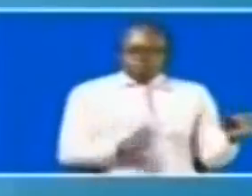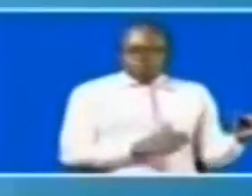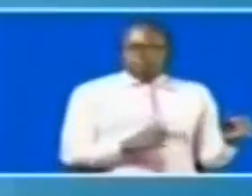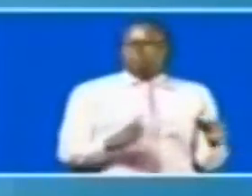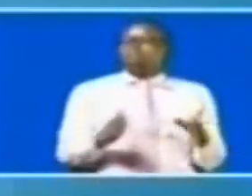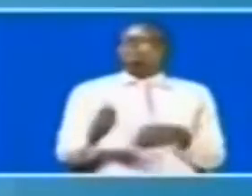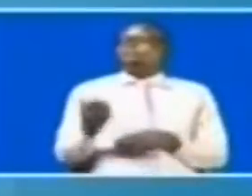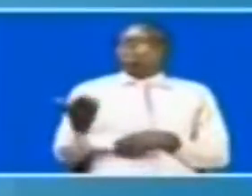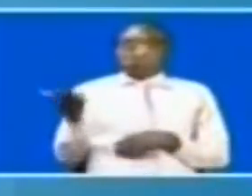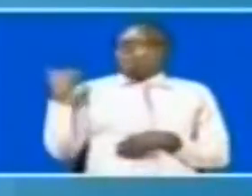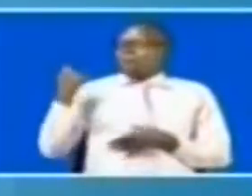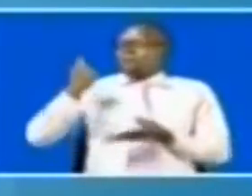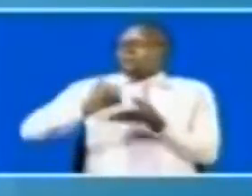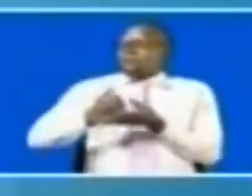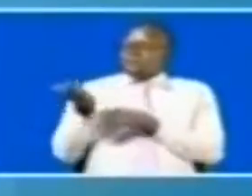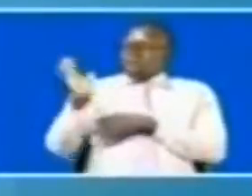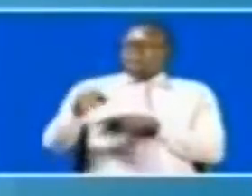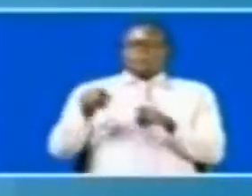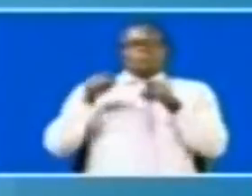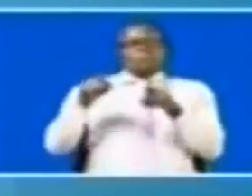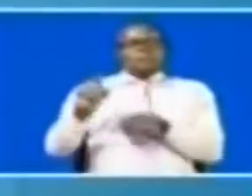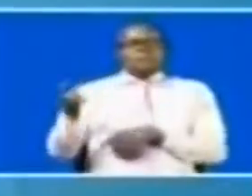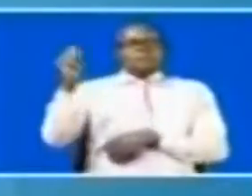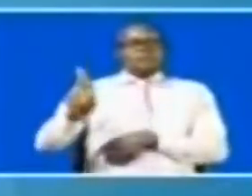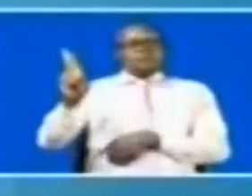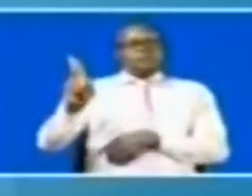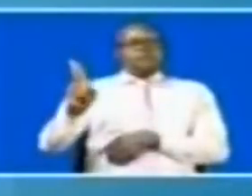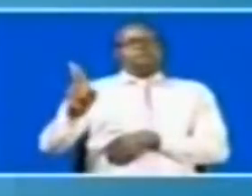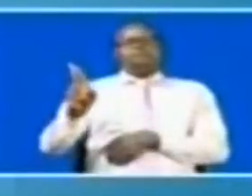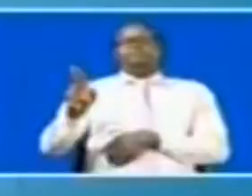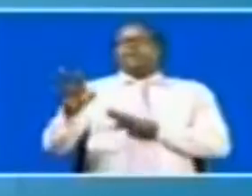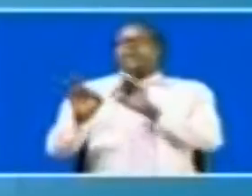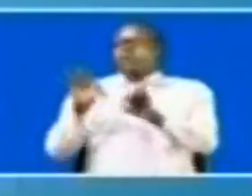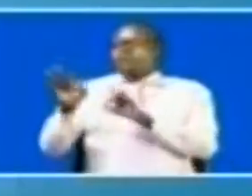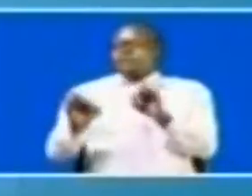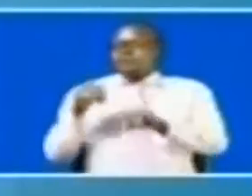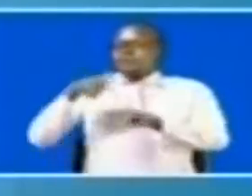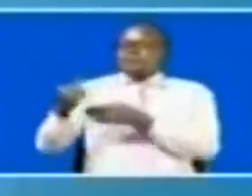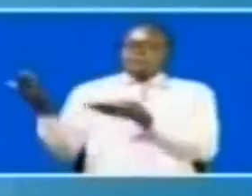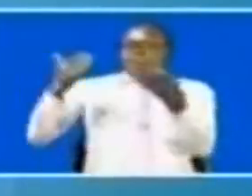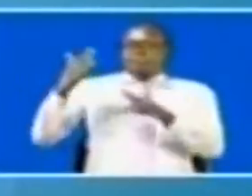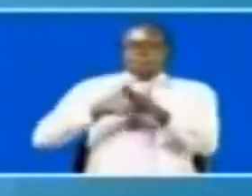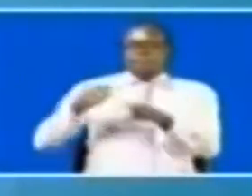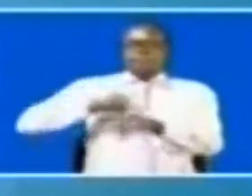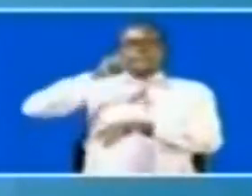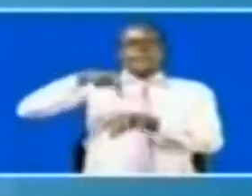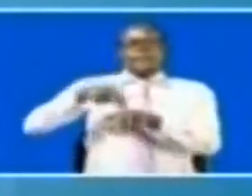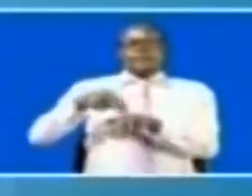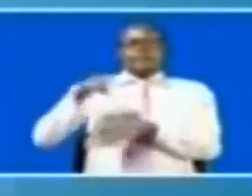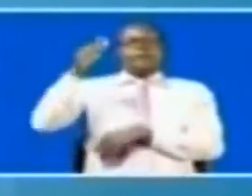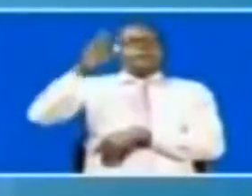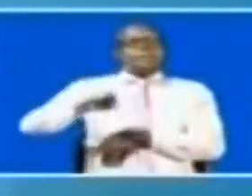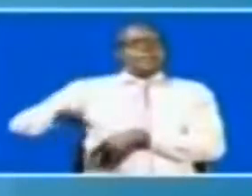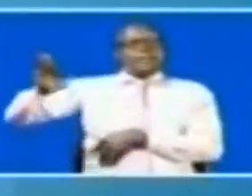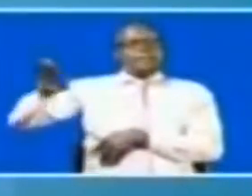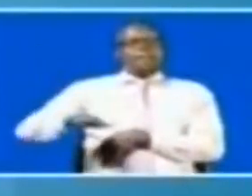Also, past offices came back to haunt President Uhuru Kenyatta's envoy nominees as they appeared before the National Assembly's Defense and